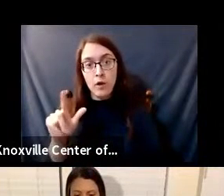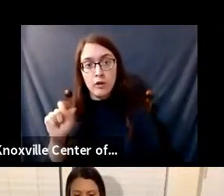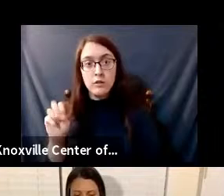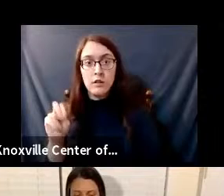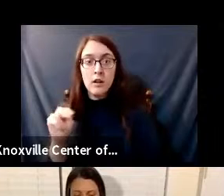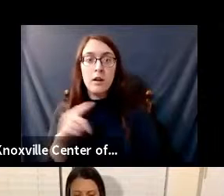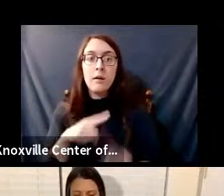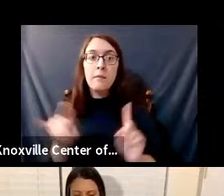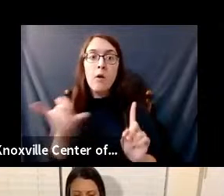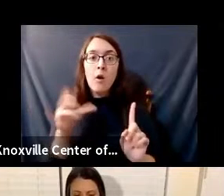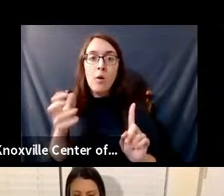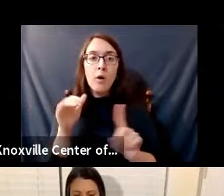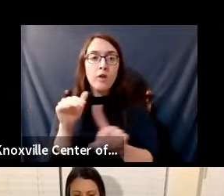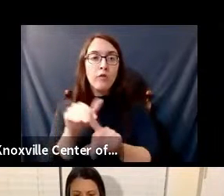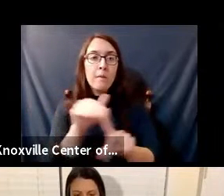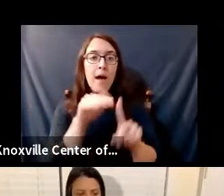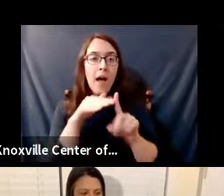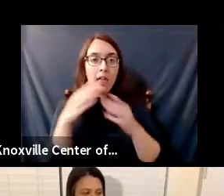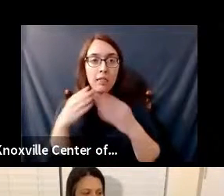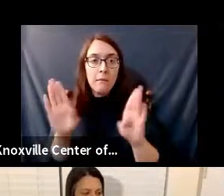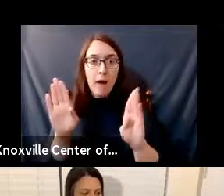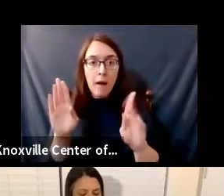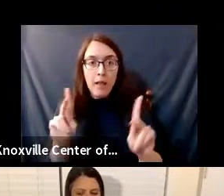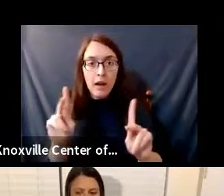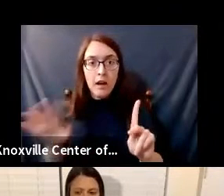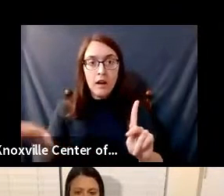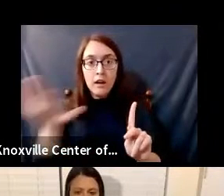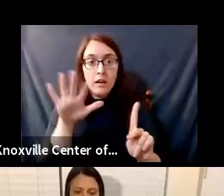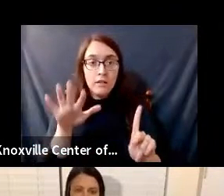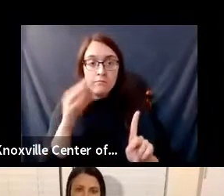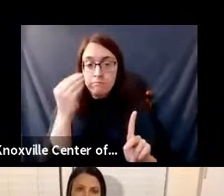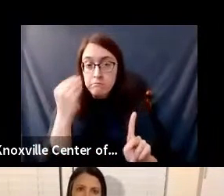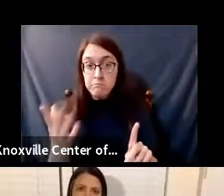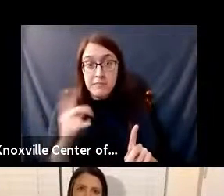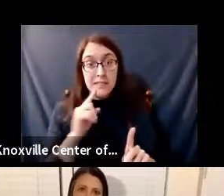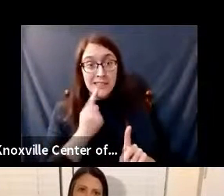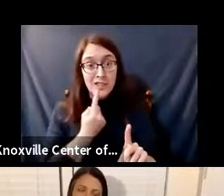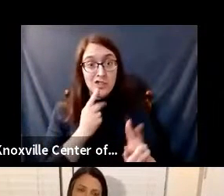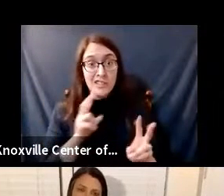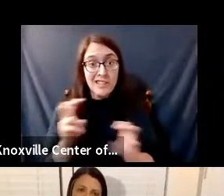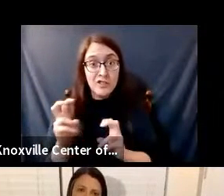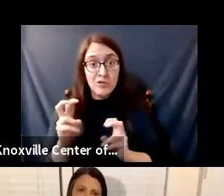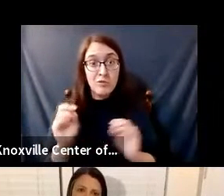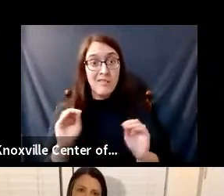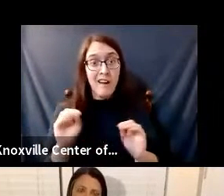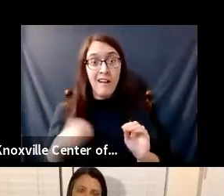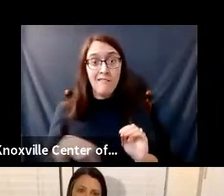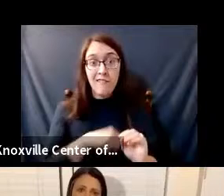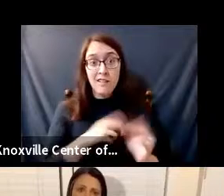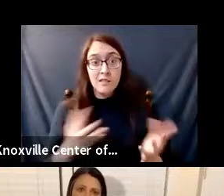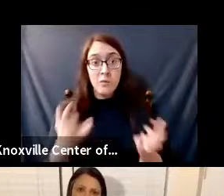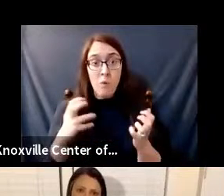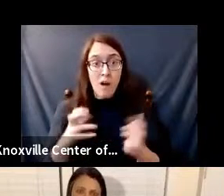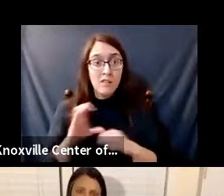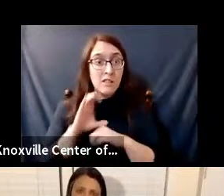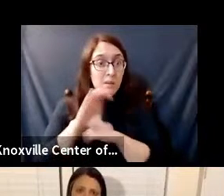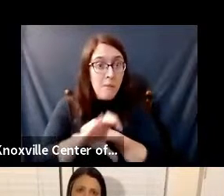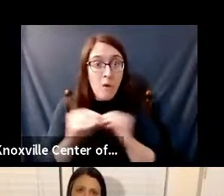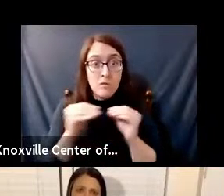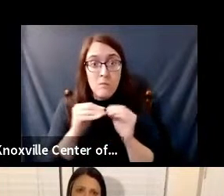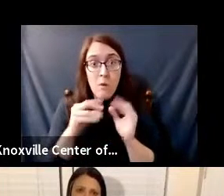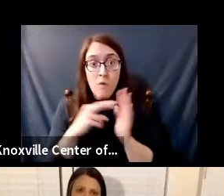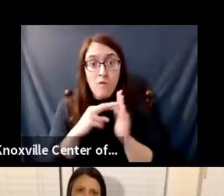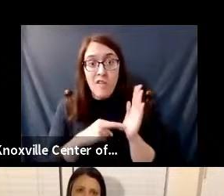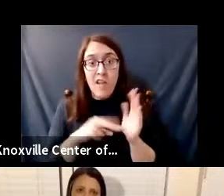O'Brien said, this is a serious issue, and I don't think any of us want to impose more regulations. So please